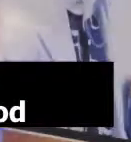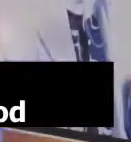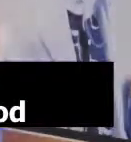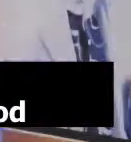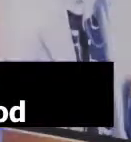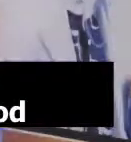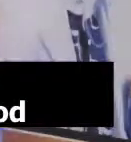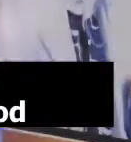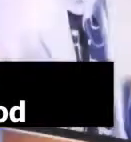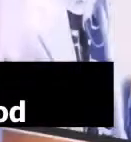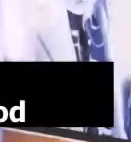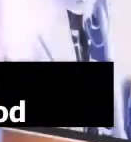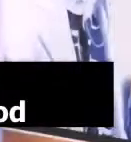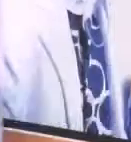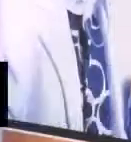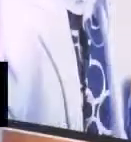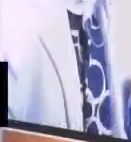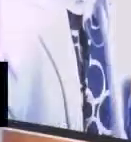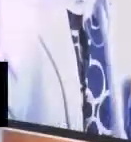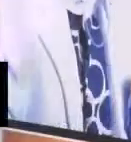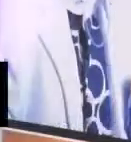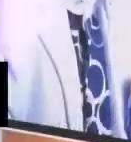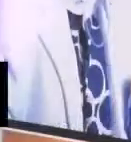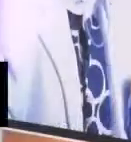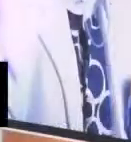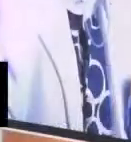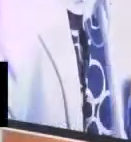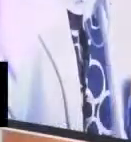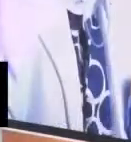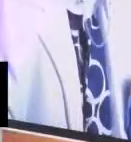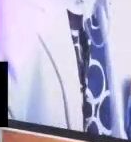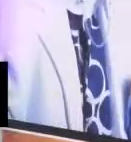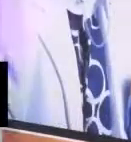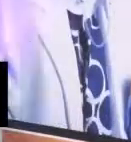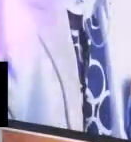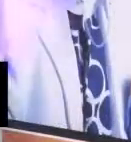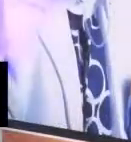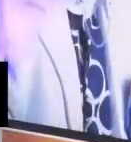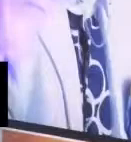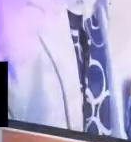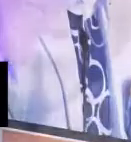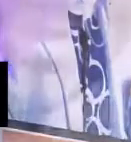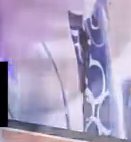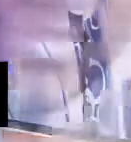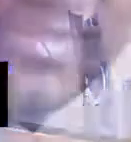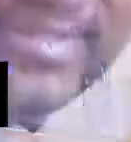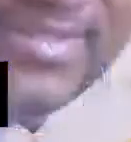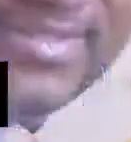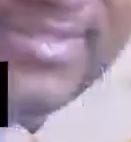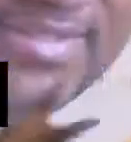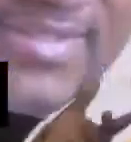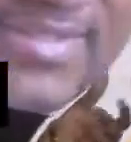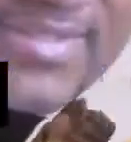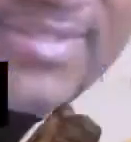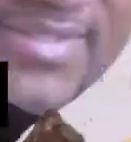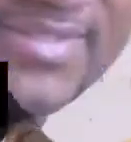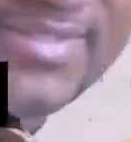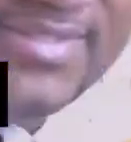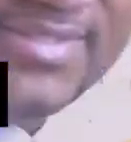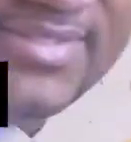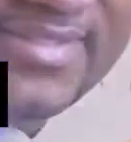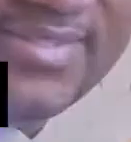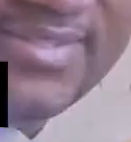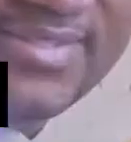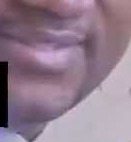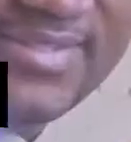God. Yeah, yeah. Your goodness is running out. It's running out to me.